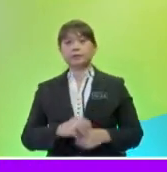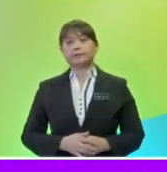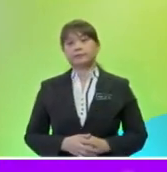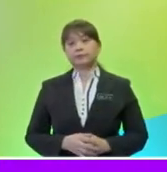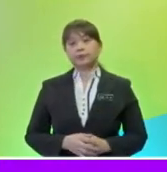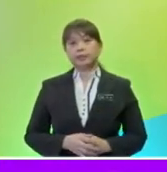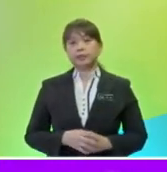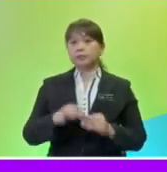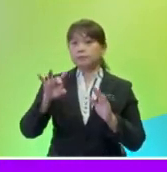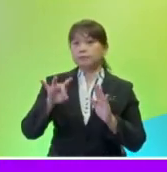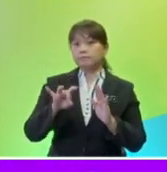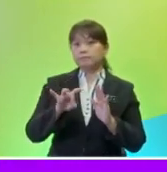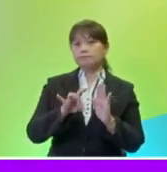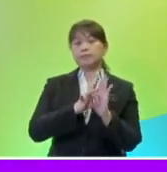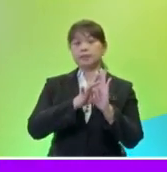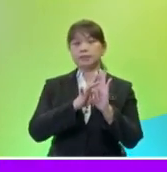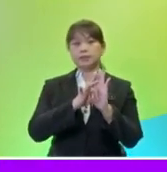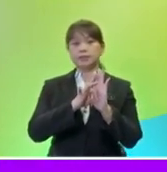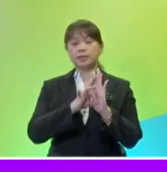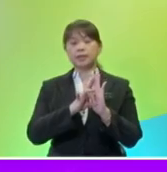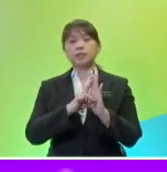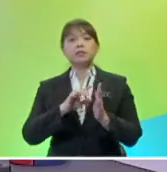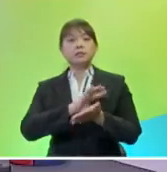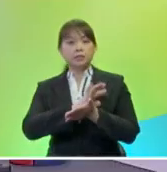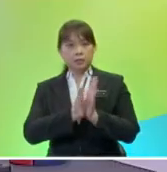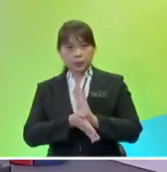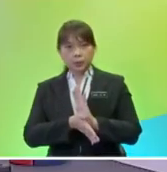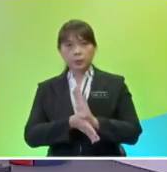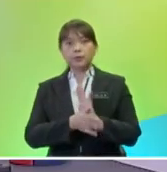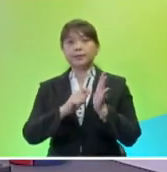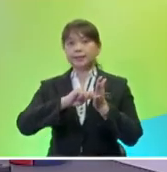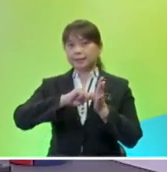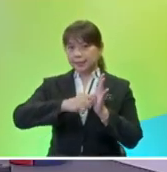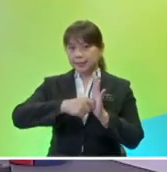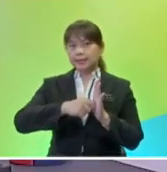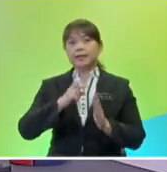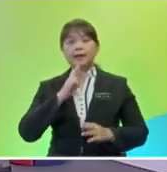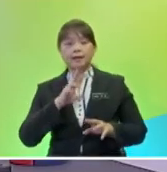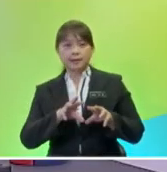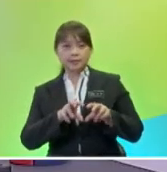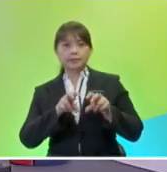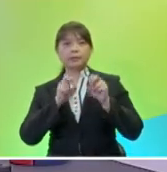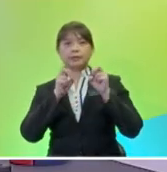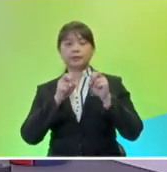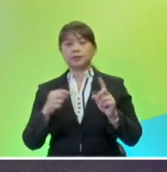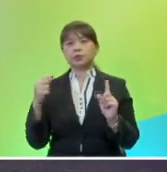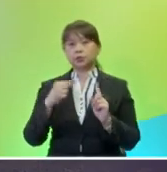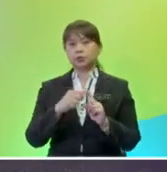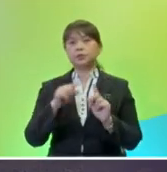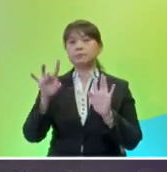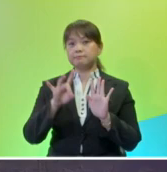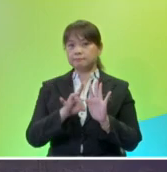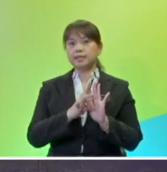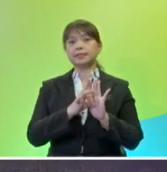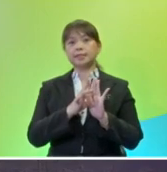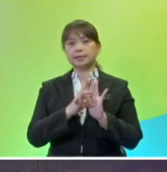So keys are objects attracted to magnets. Okay, so you can place it here. Here you